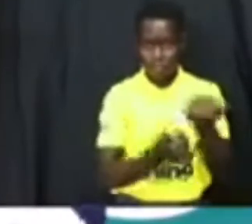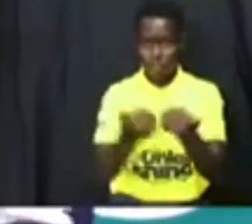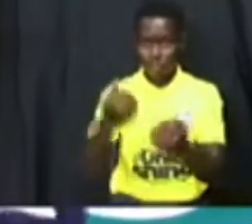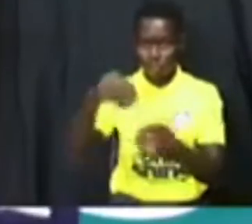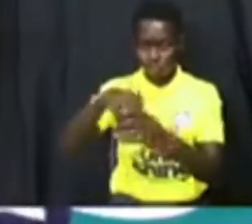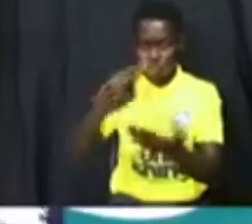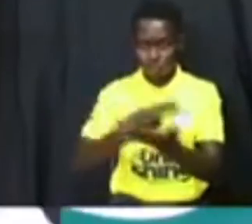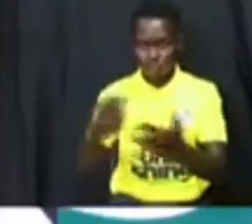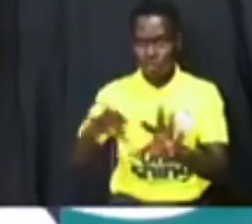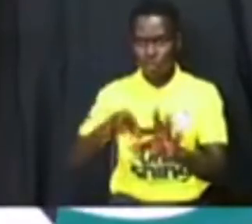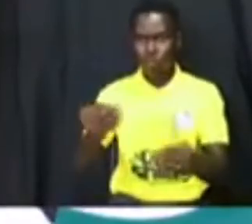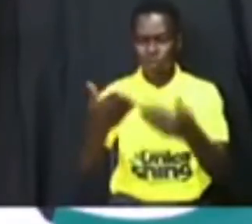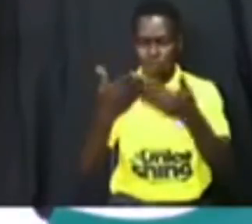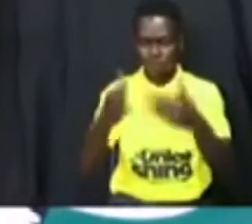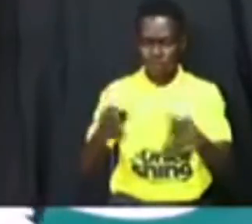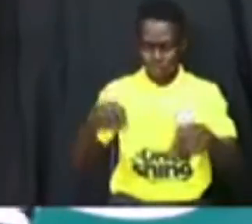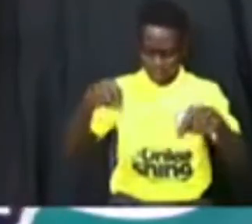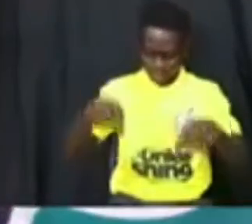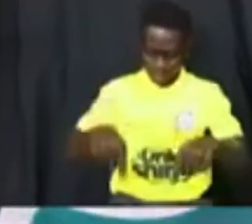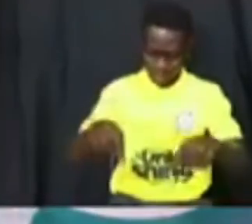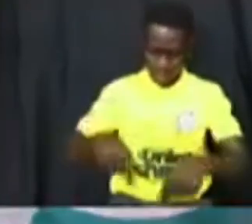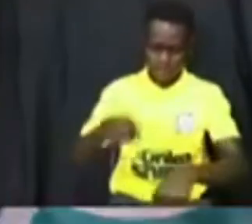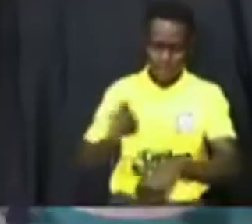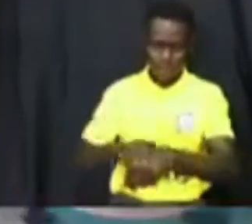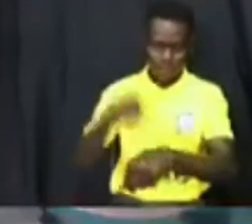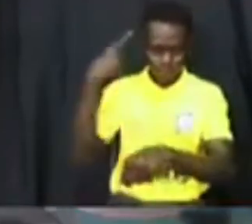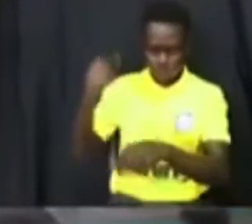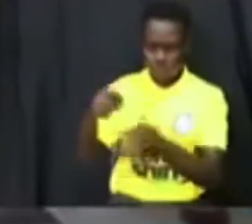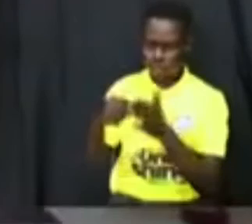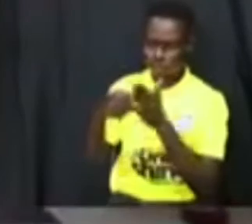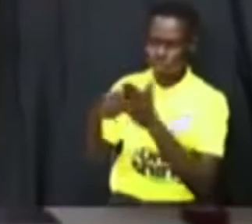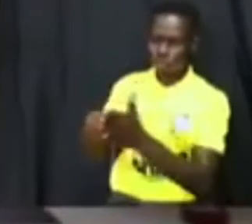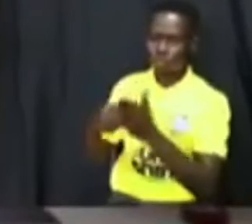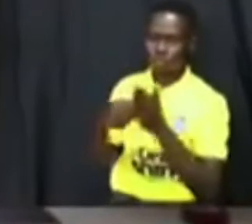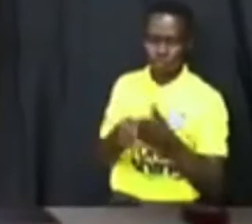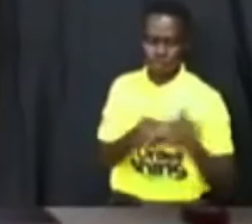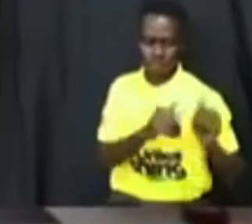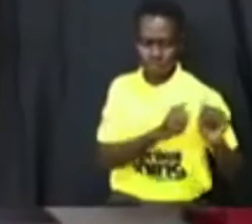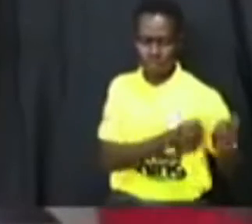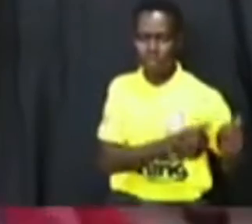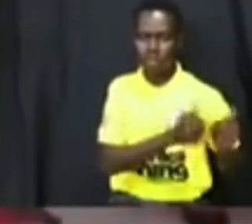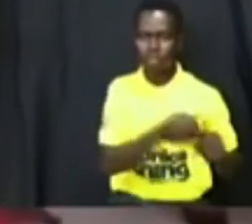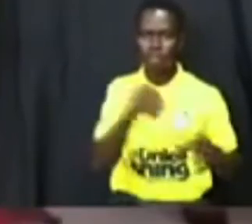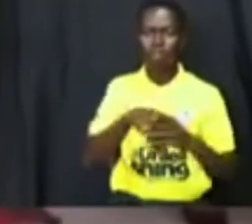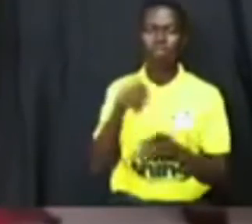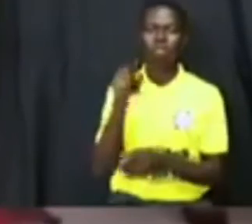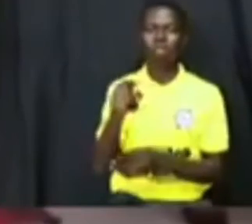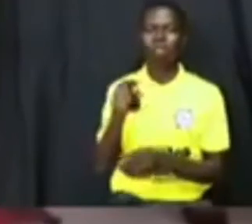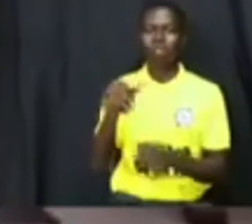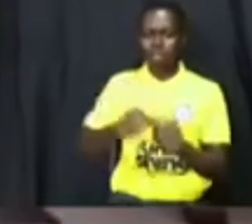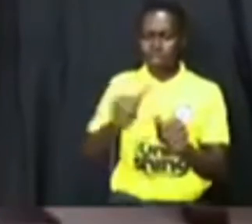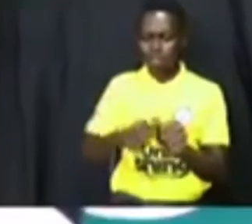this is the time for the manifestation of the gifts of the Spirit.